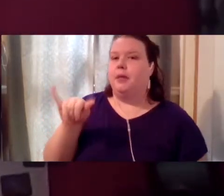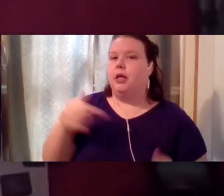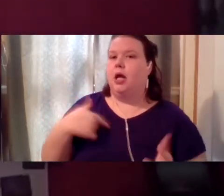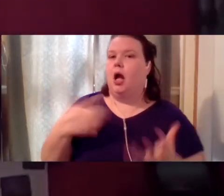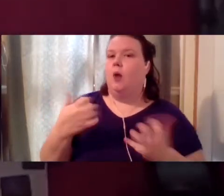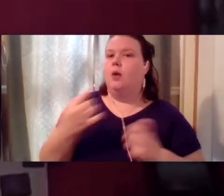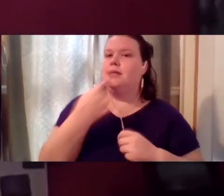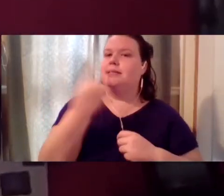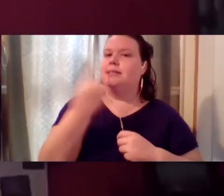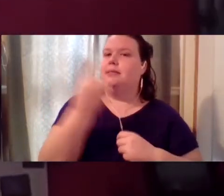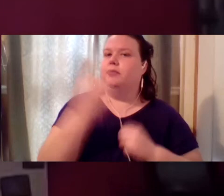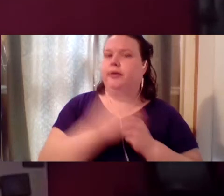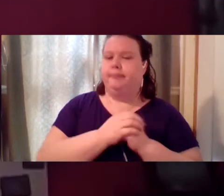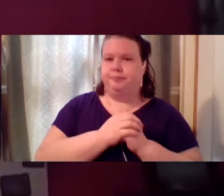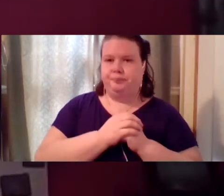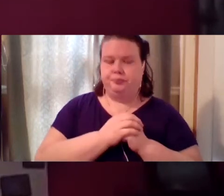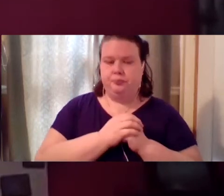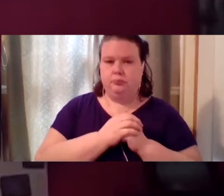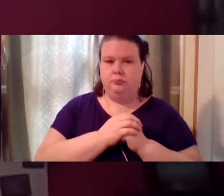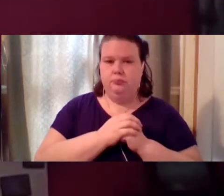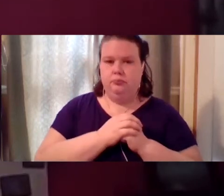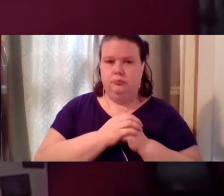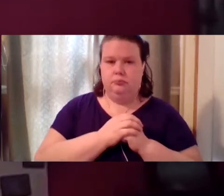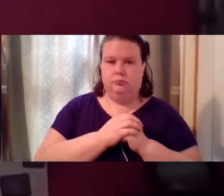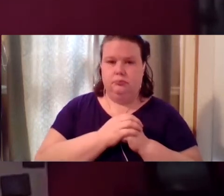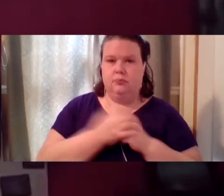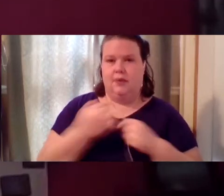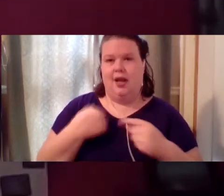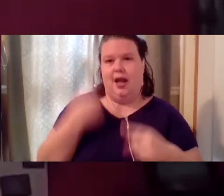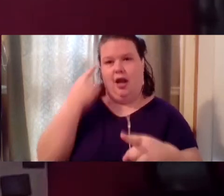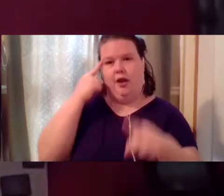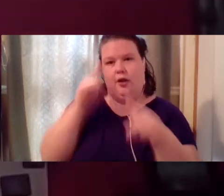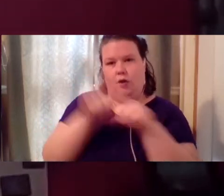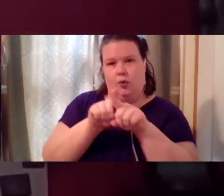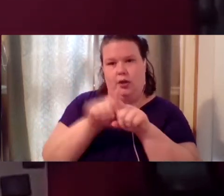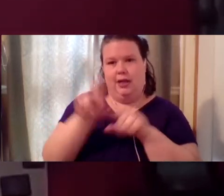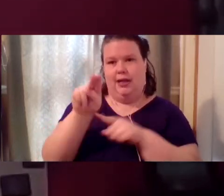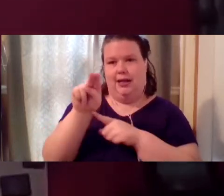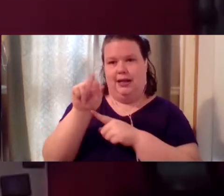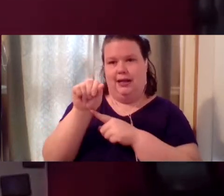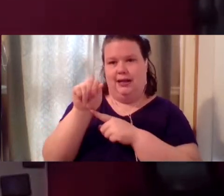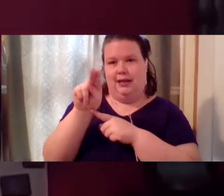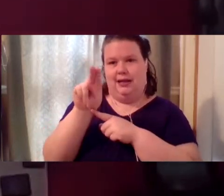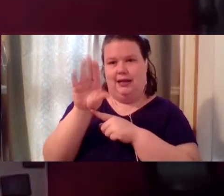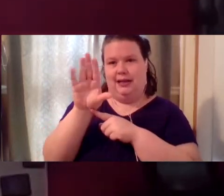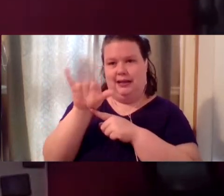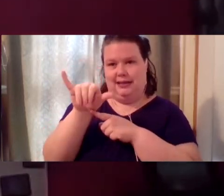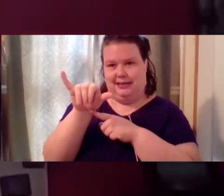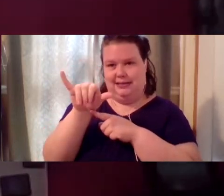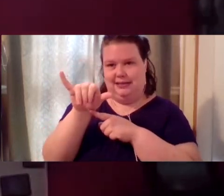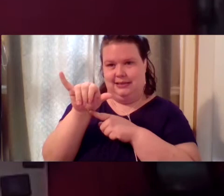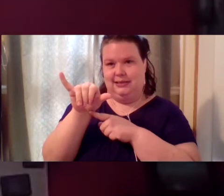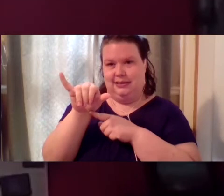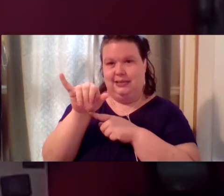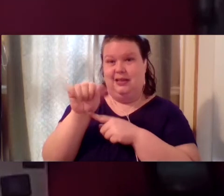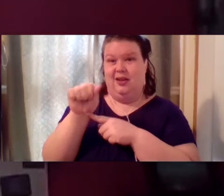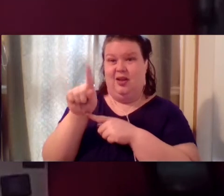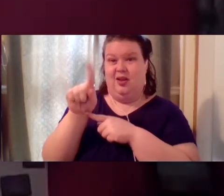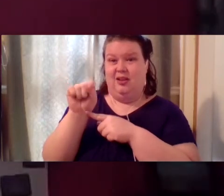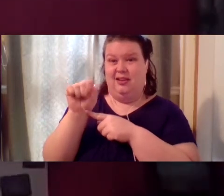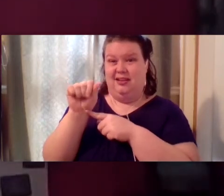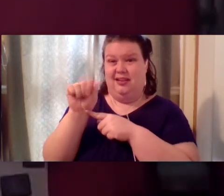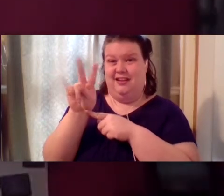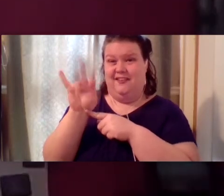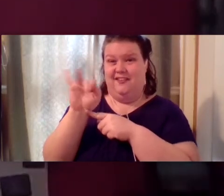I do, I, it is, I agree with what Nancy said earlier that it's a little disheartening to hear about Alta Vista mostly